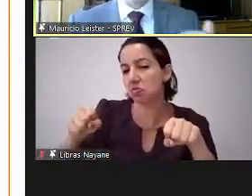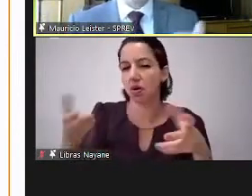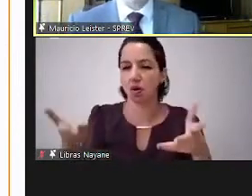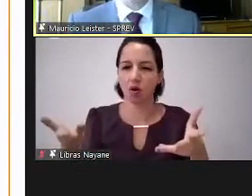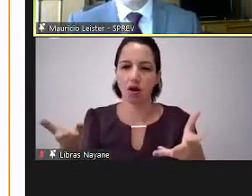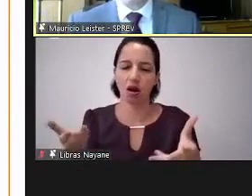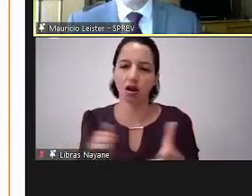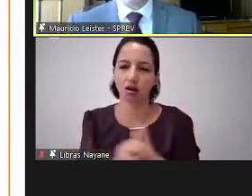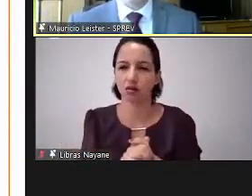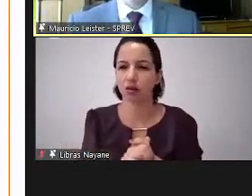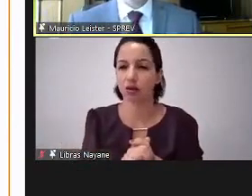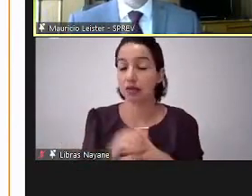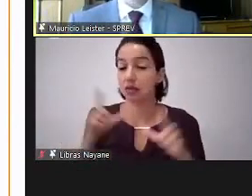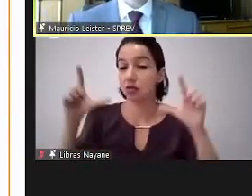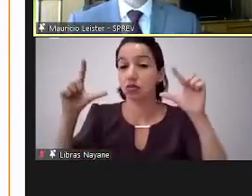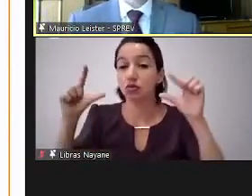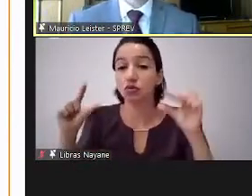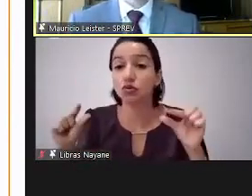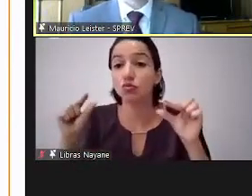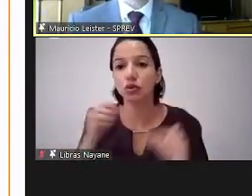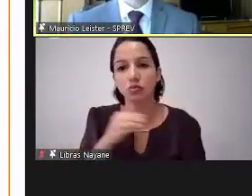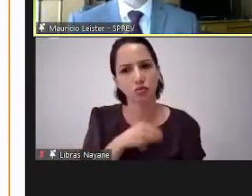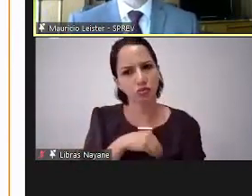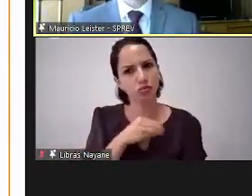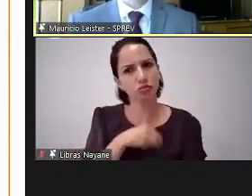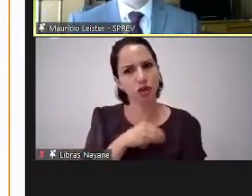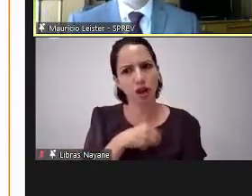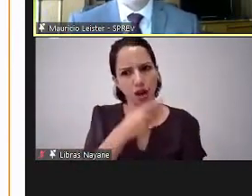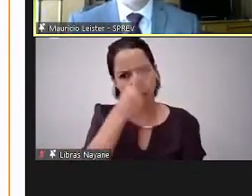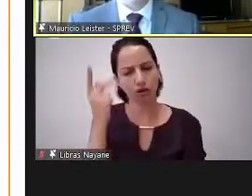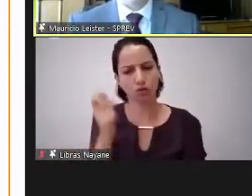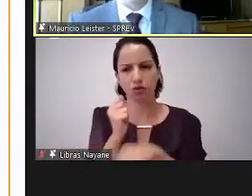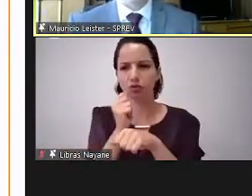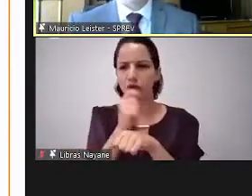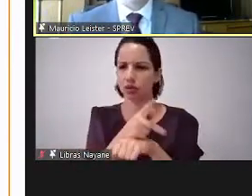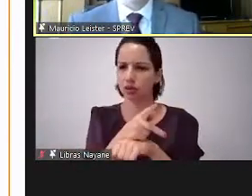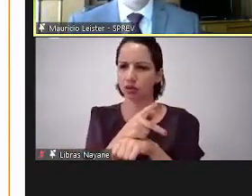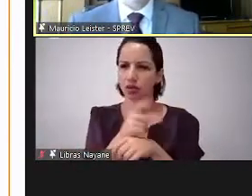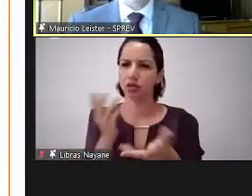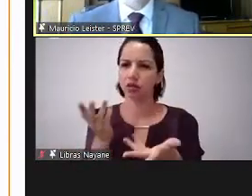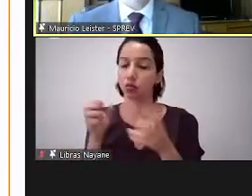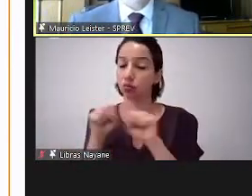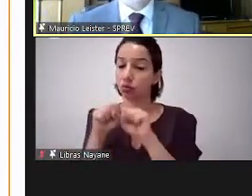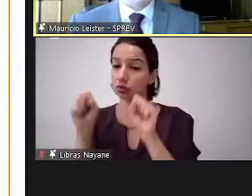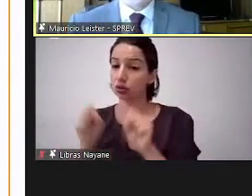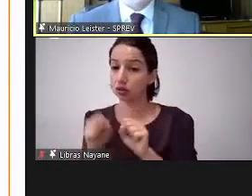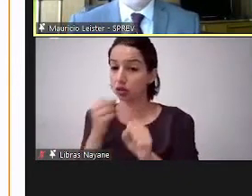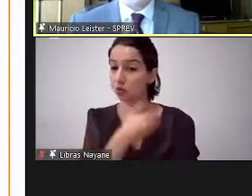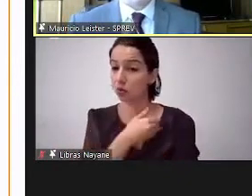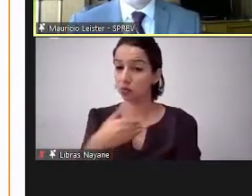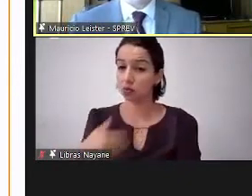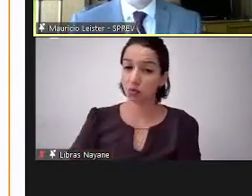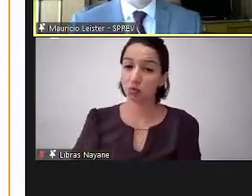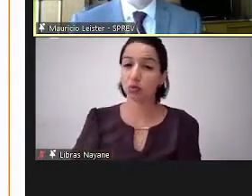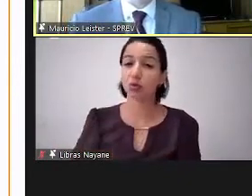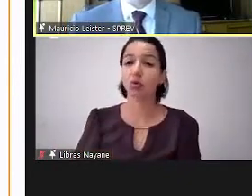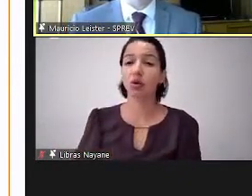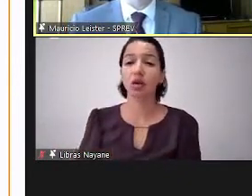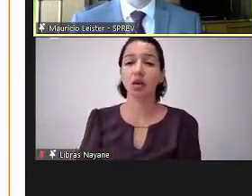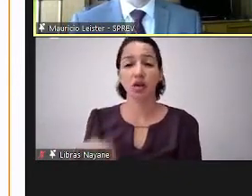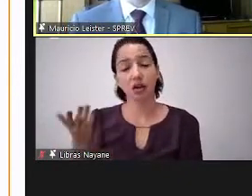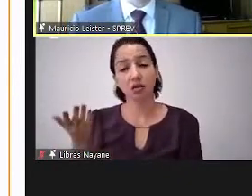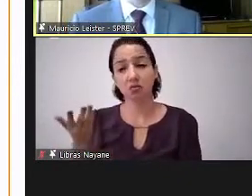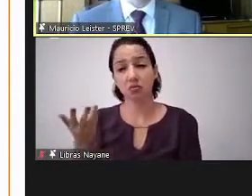And all of this tends to drop the standard, the life standard of the person that has been